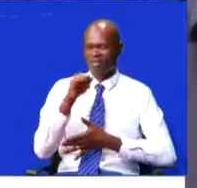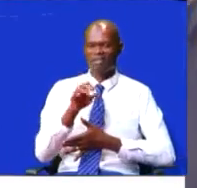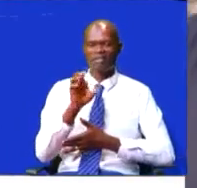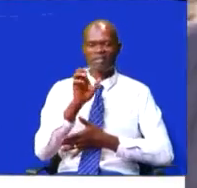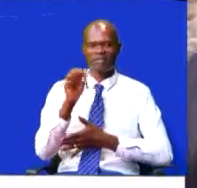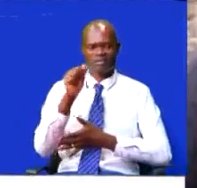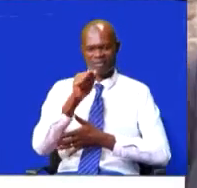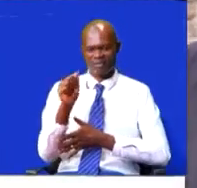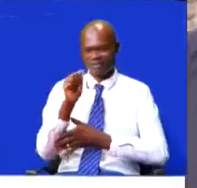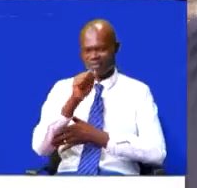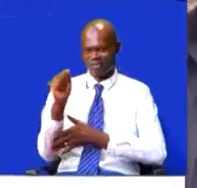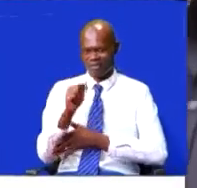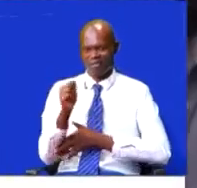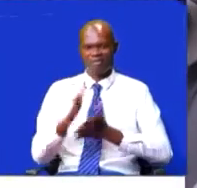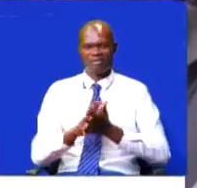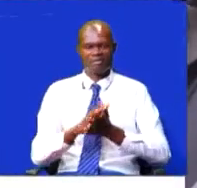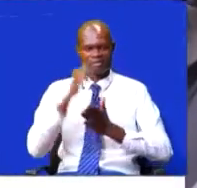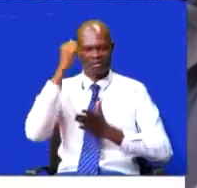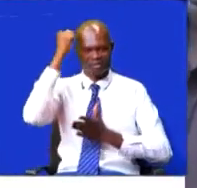JSS cohorts.